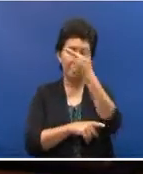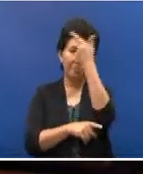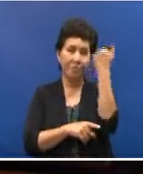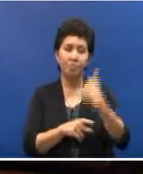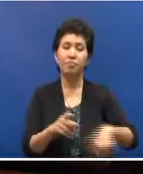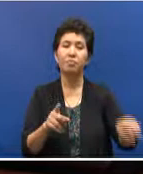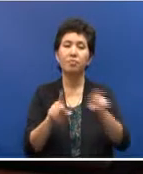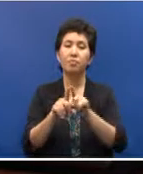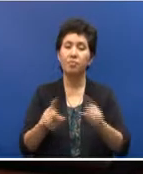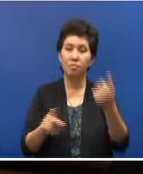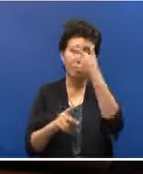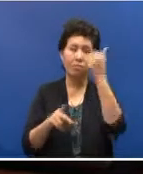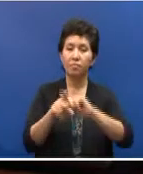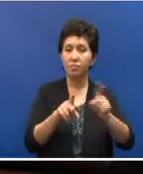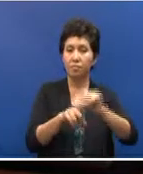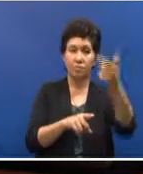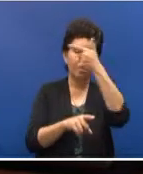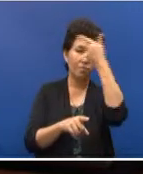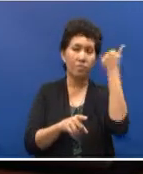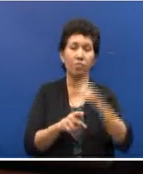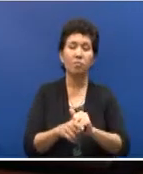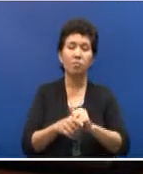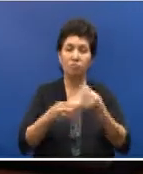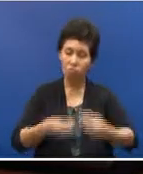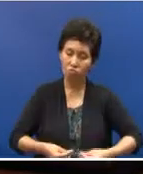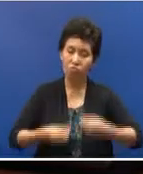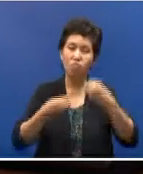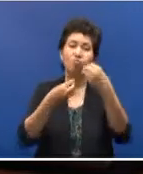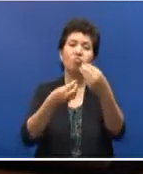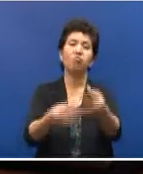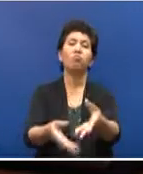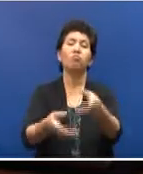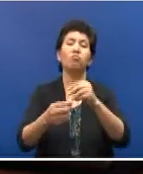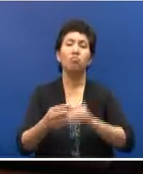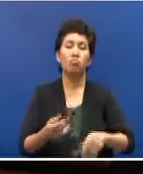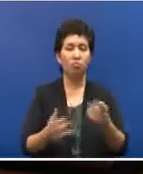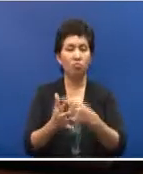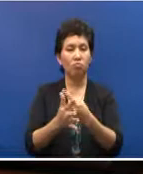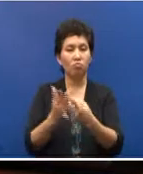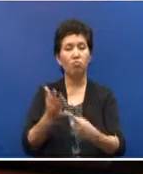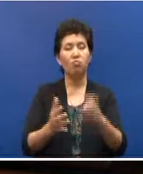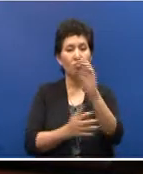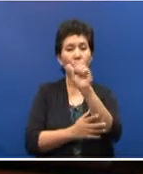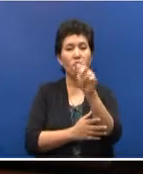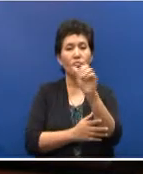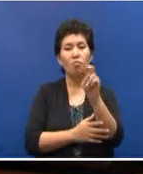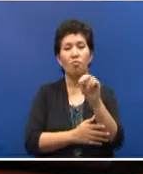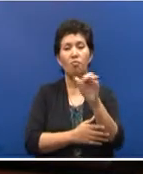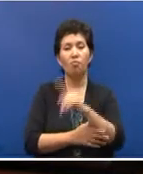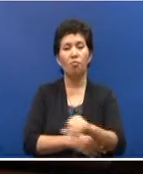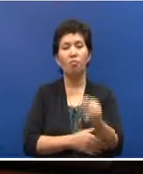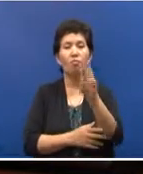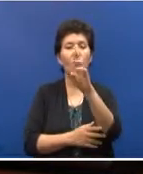are several basic factors that may contribute towards hostile relations between ethnic and also the racial